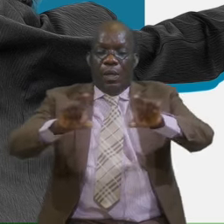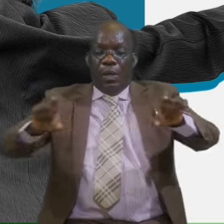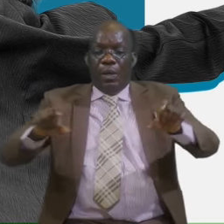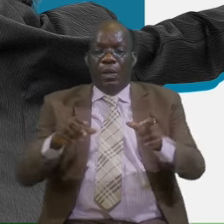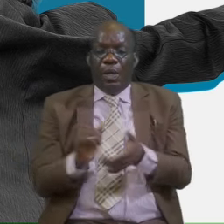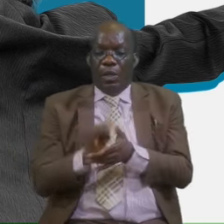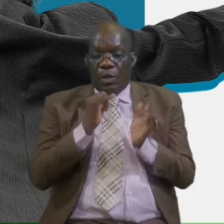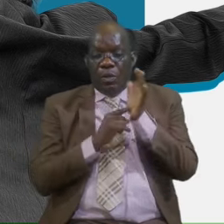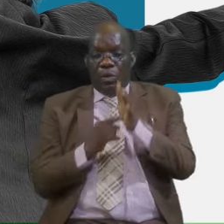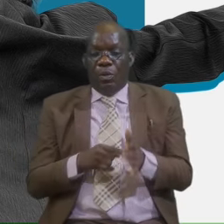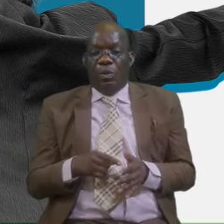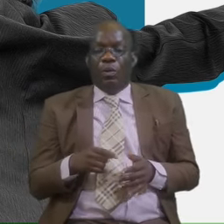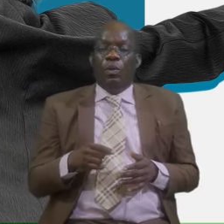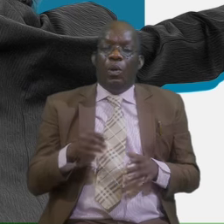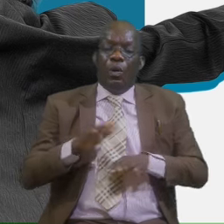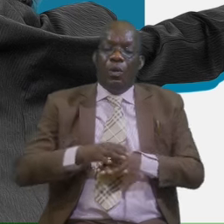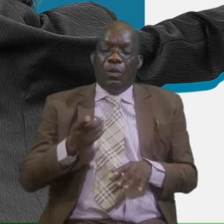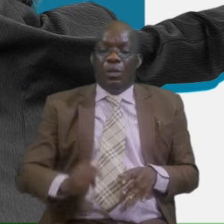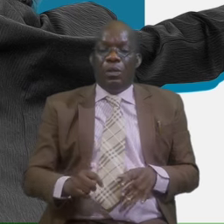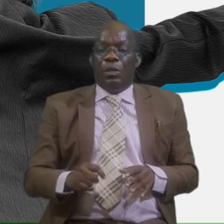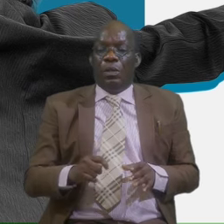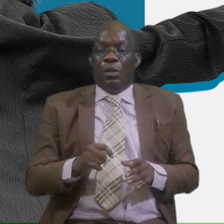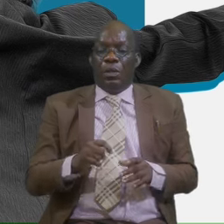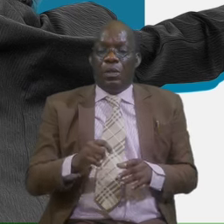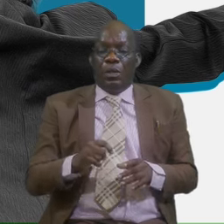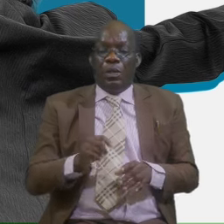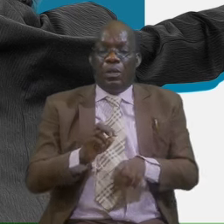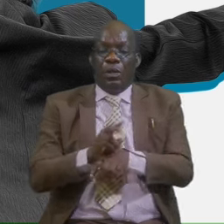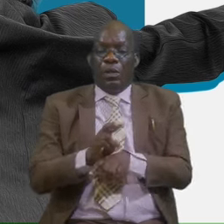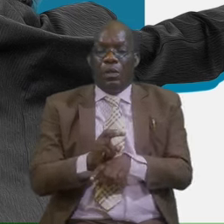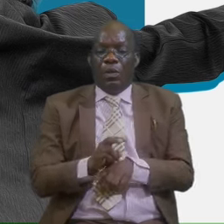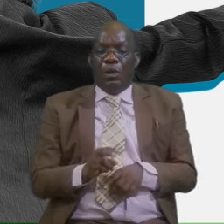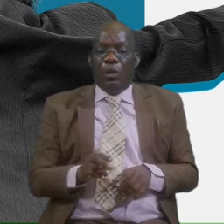WhatsApp and Telegram. So don't forget all that.